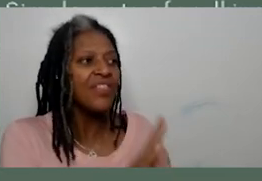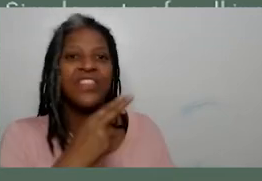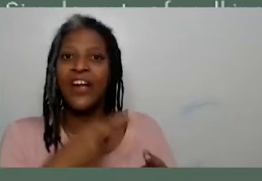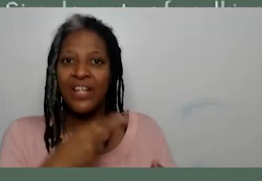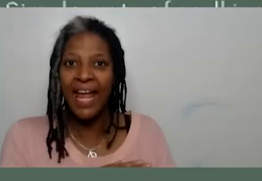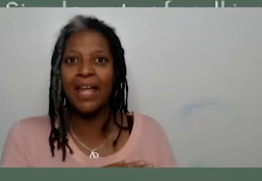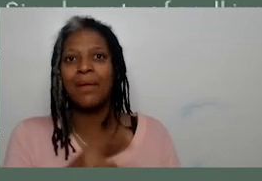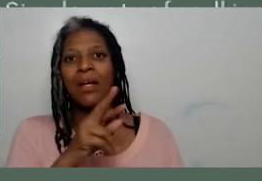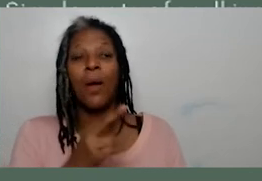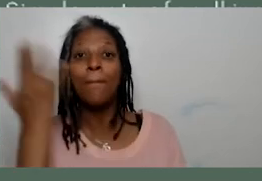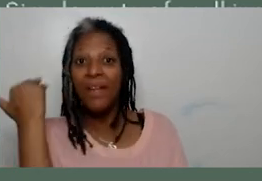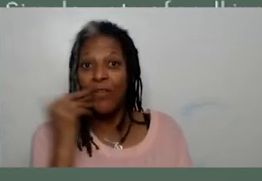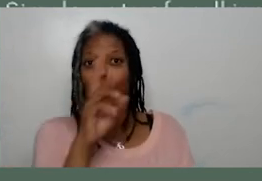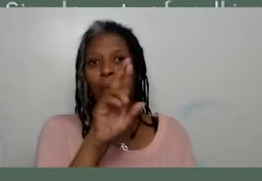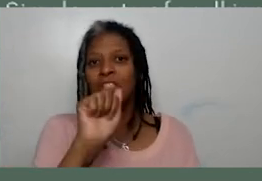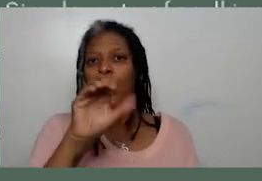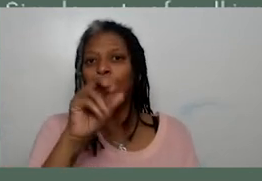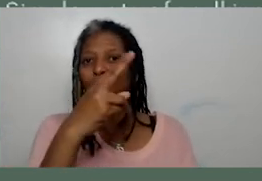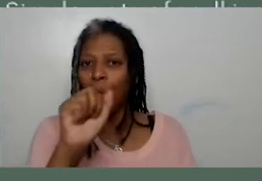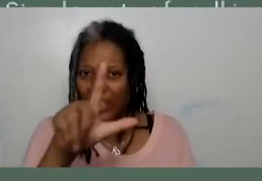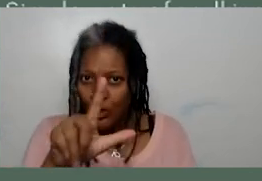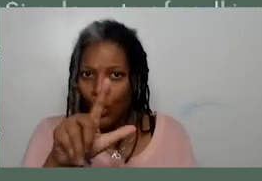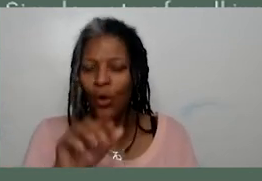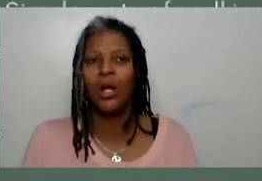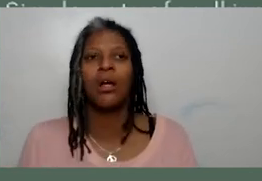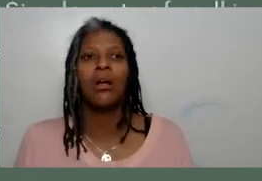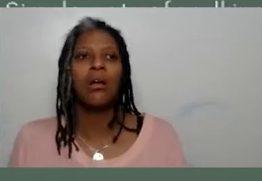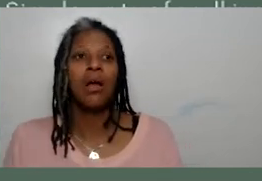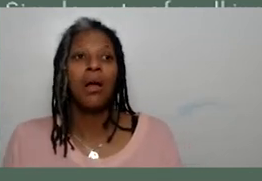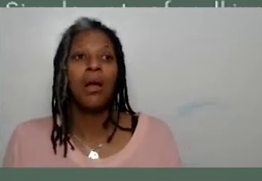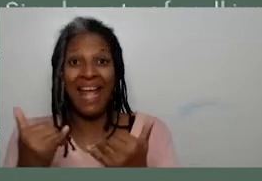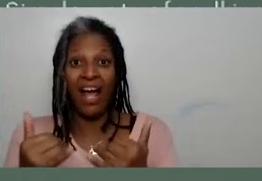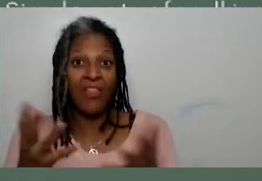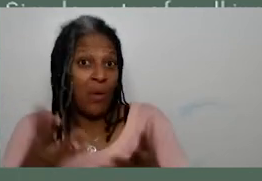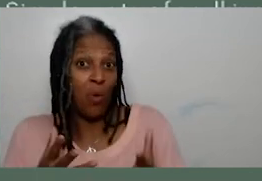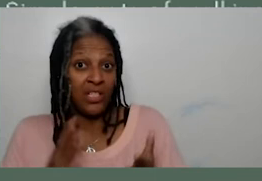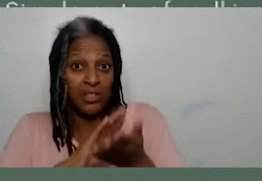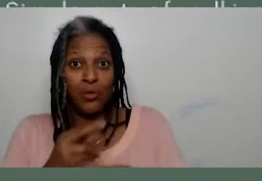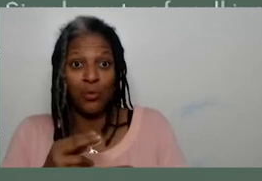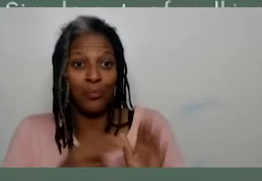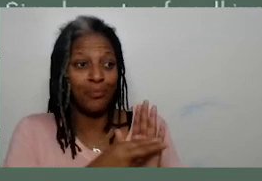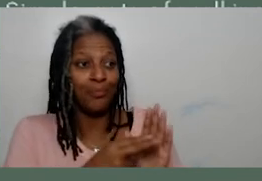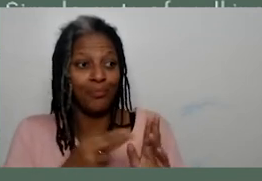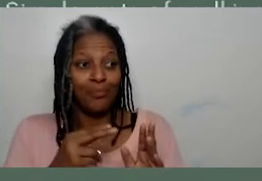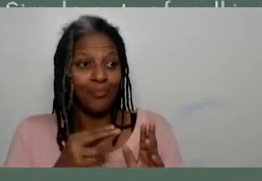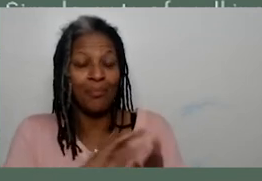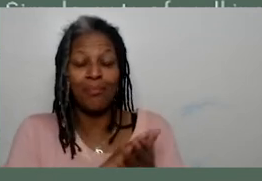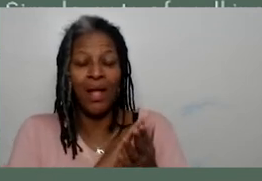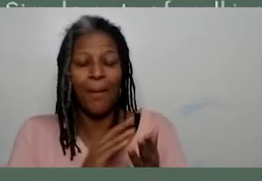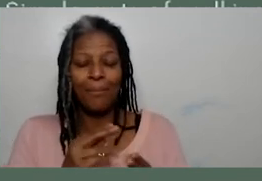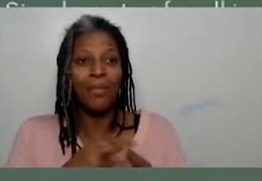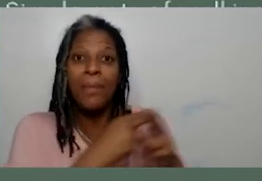5 years old, because you've had them in your elementary school forever. You call them Omarion. And then you practice learning how